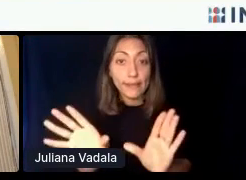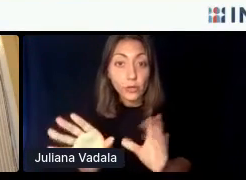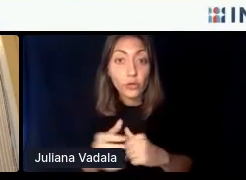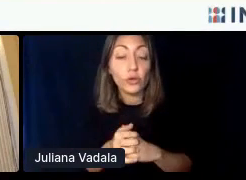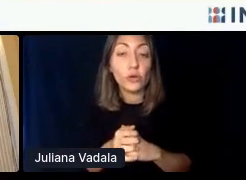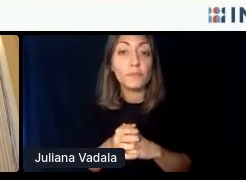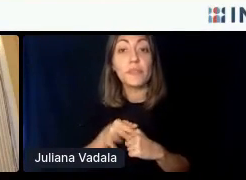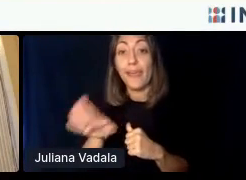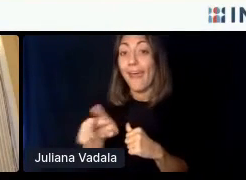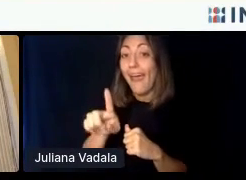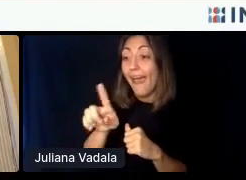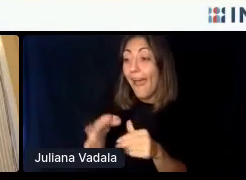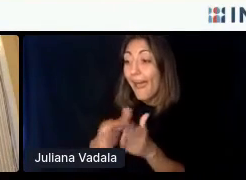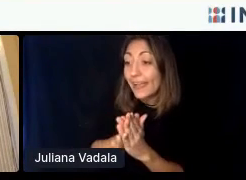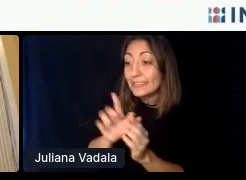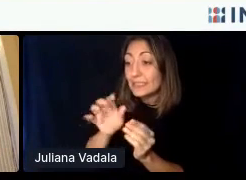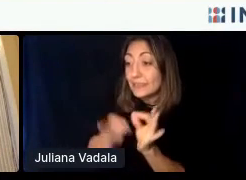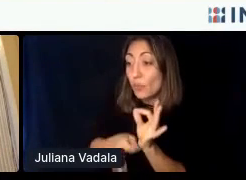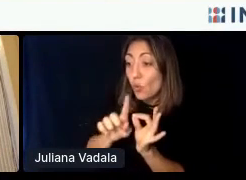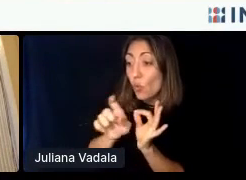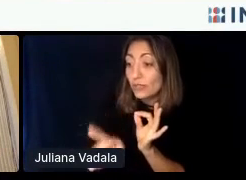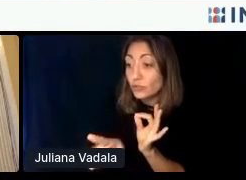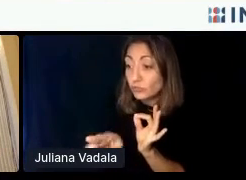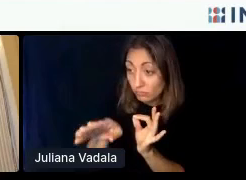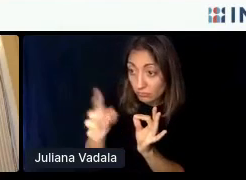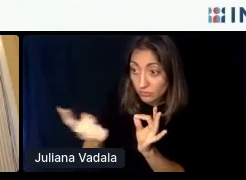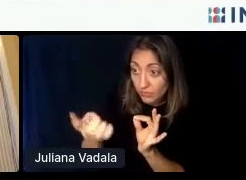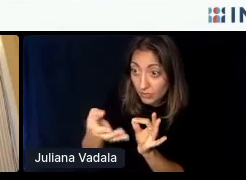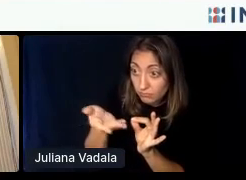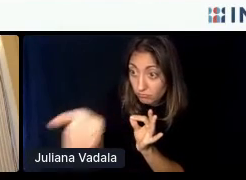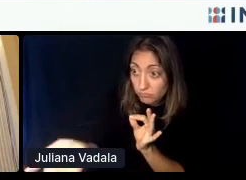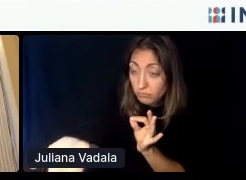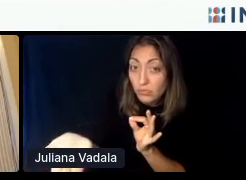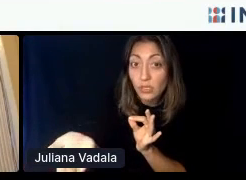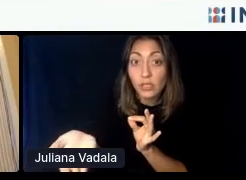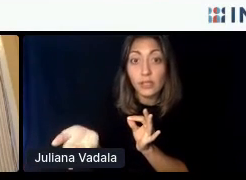You also make a note that they are hard of hearing.